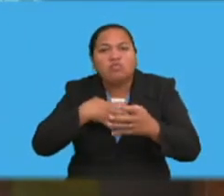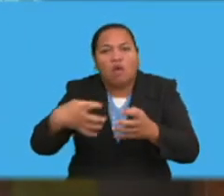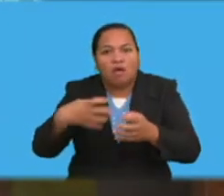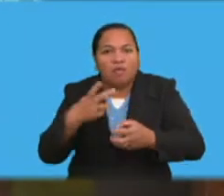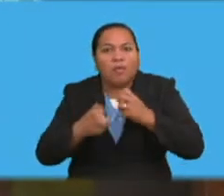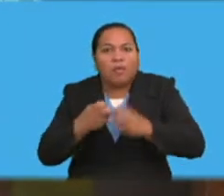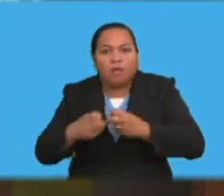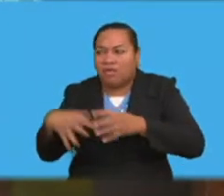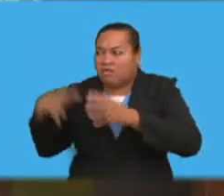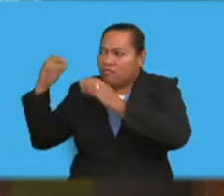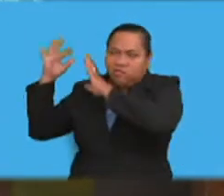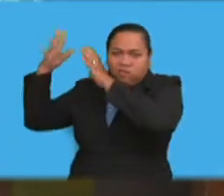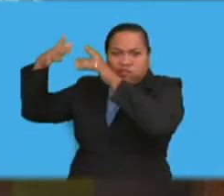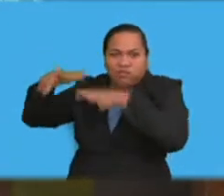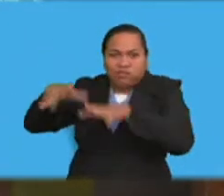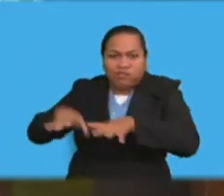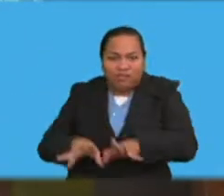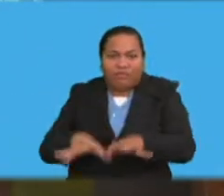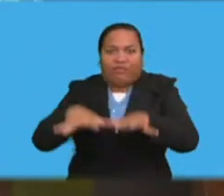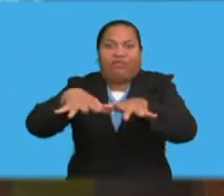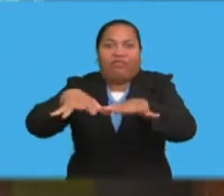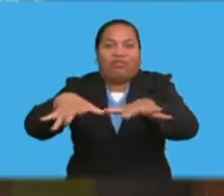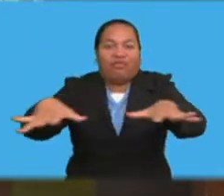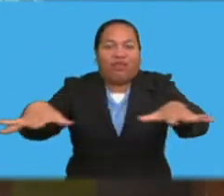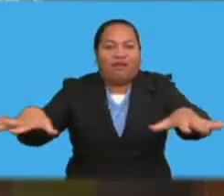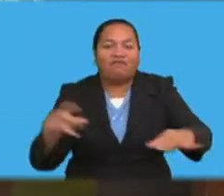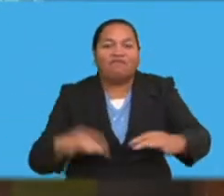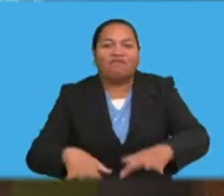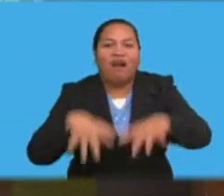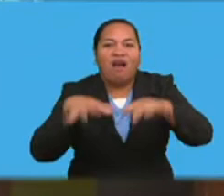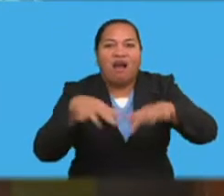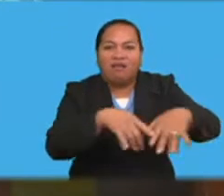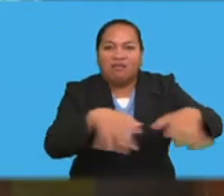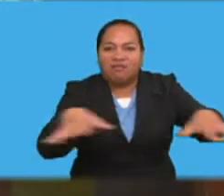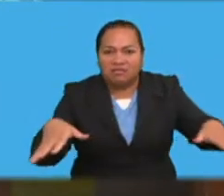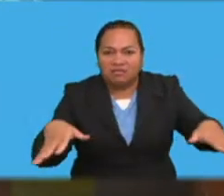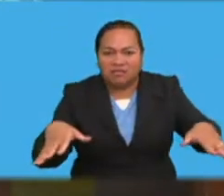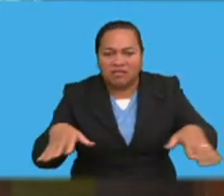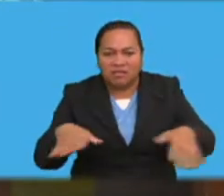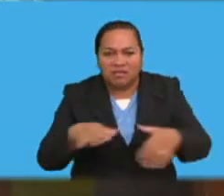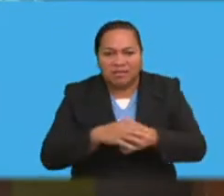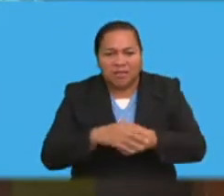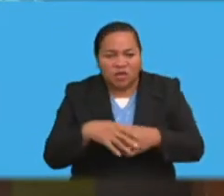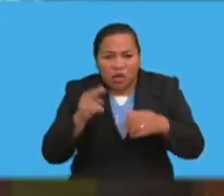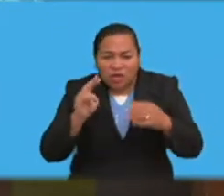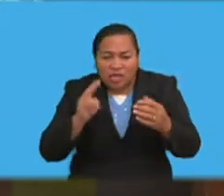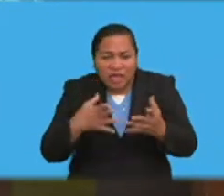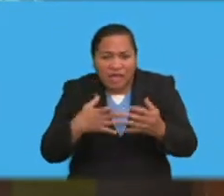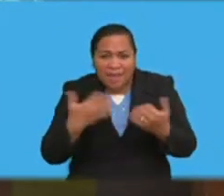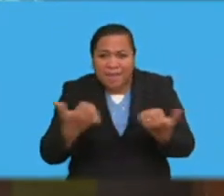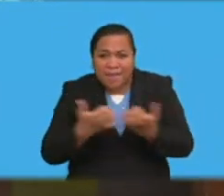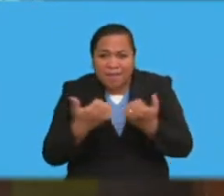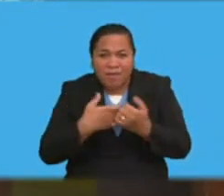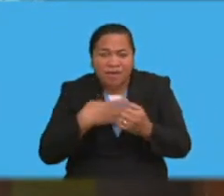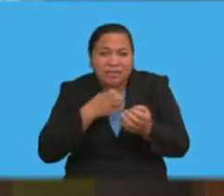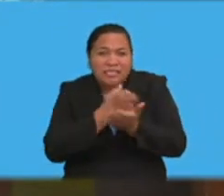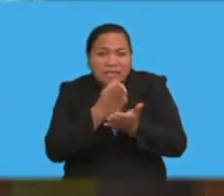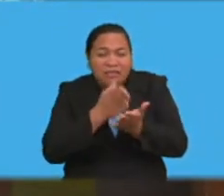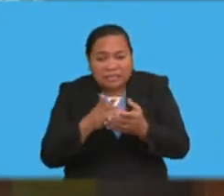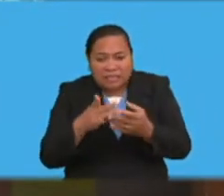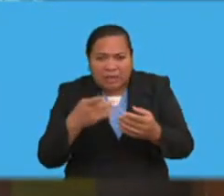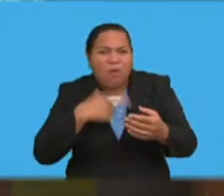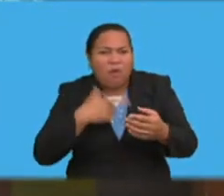water is now removed, and natural tributaries are now disturbed, and more rapid runoff services are now